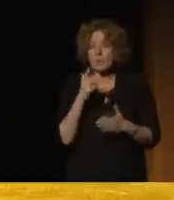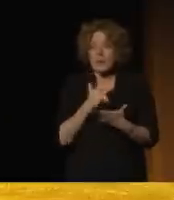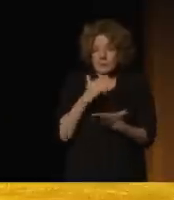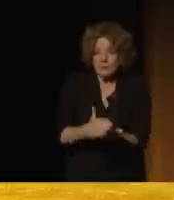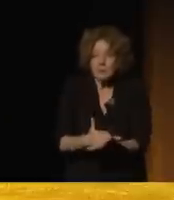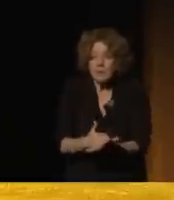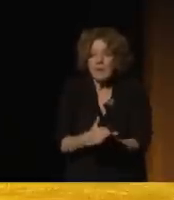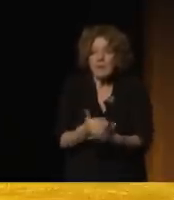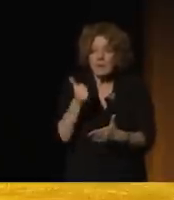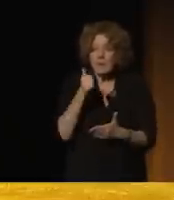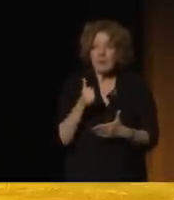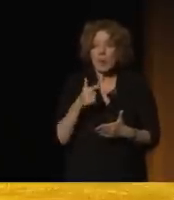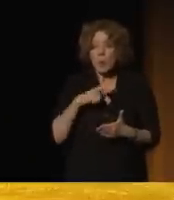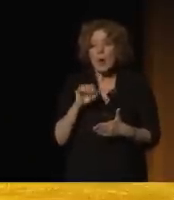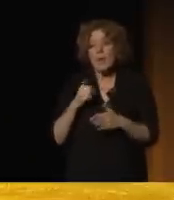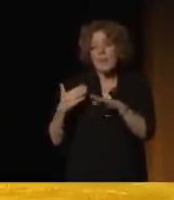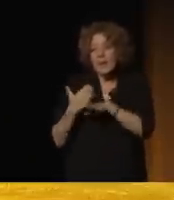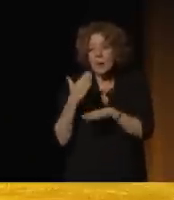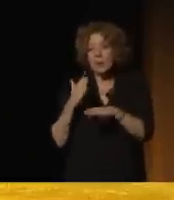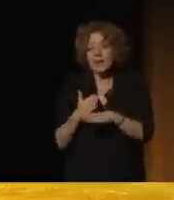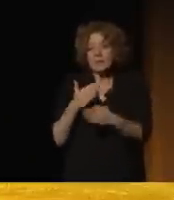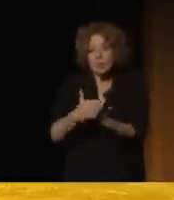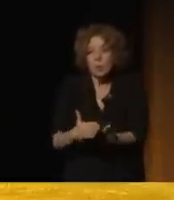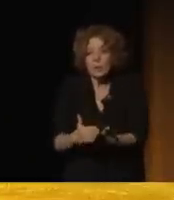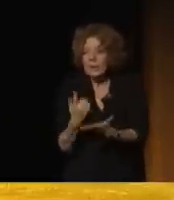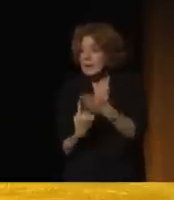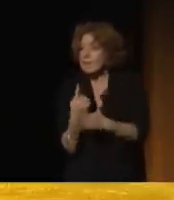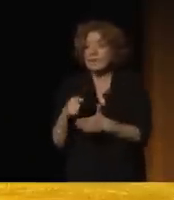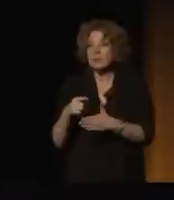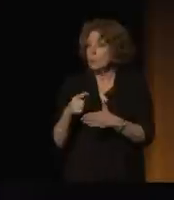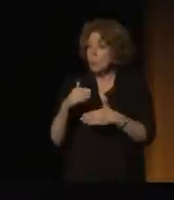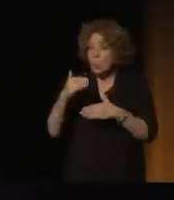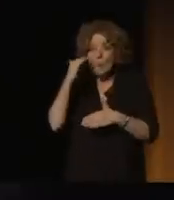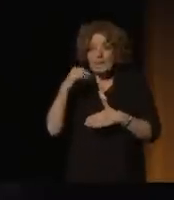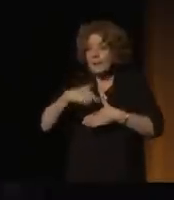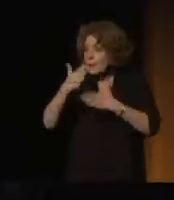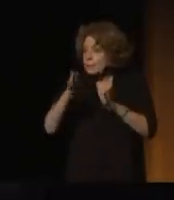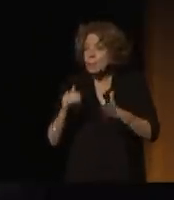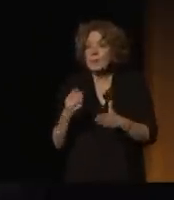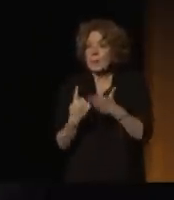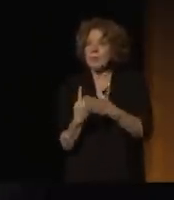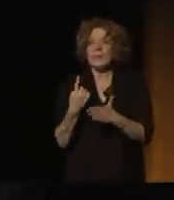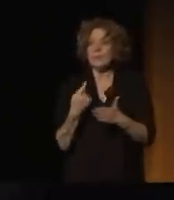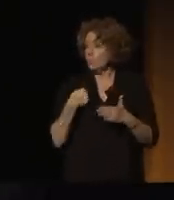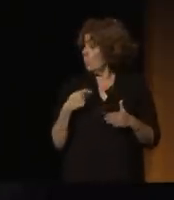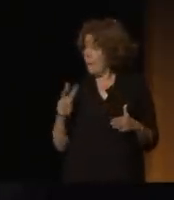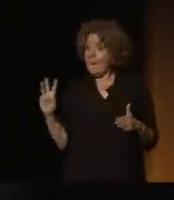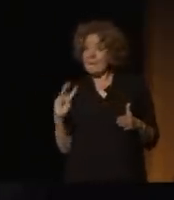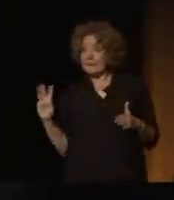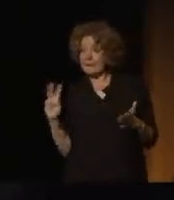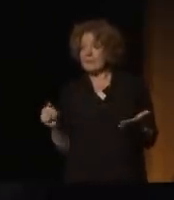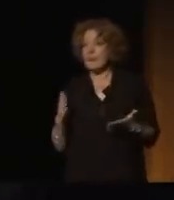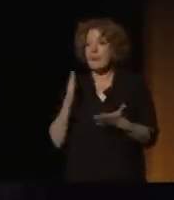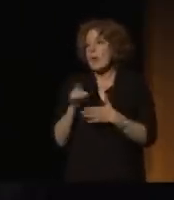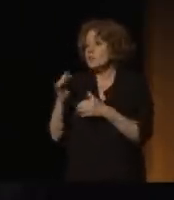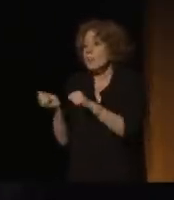and now we know why their career stalled. It's happened to women in this room. It's happened to those of us up here, where you pissed off the